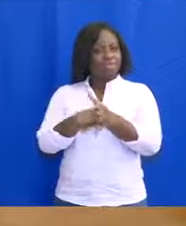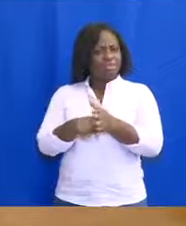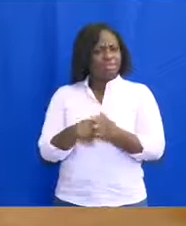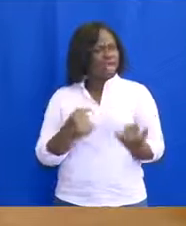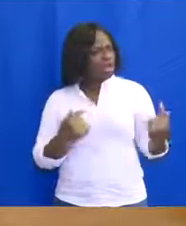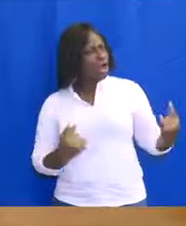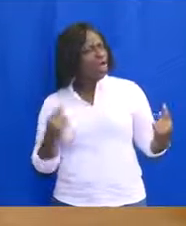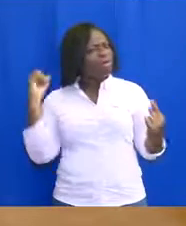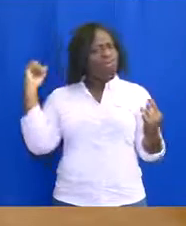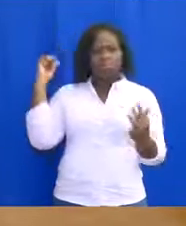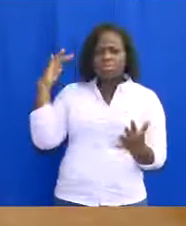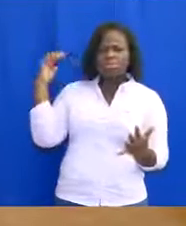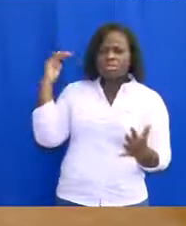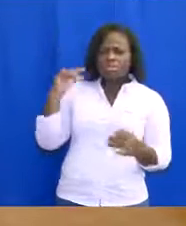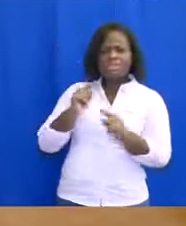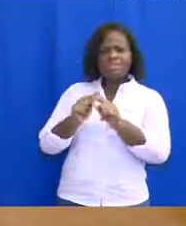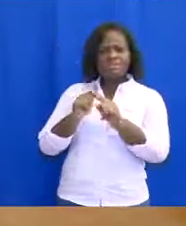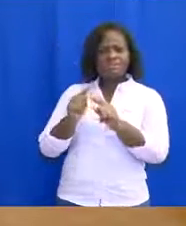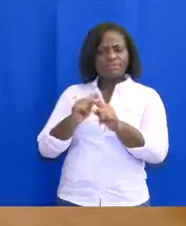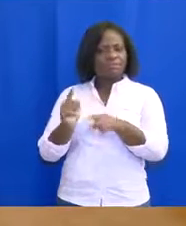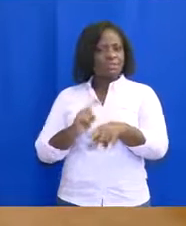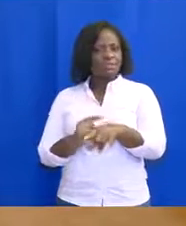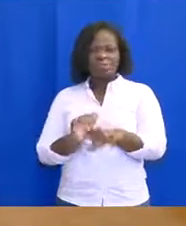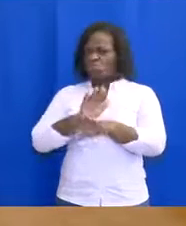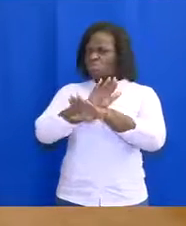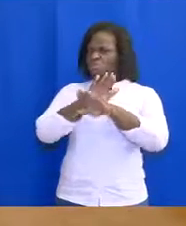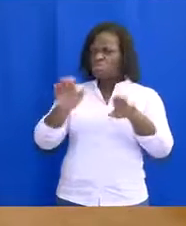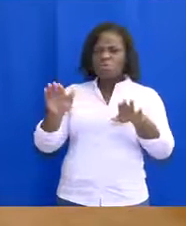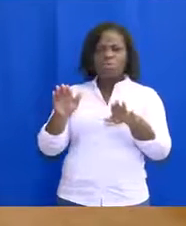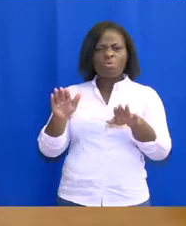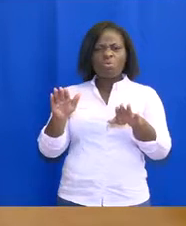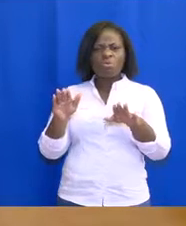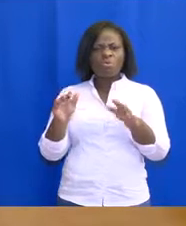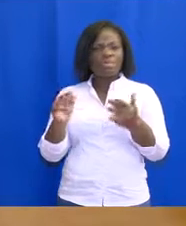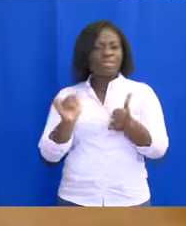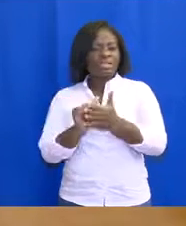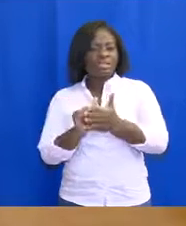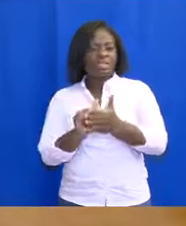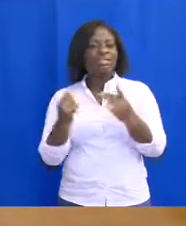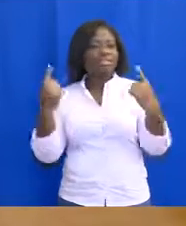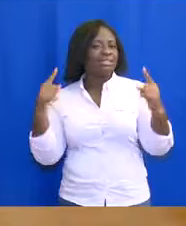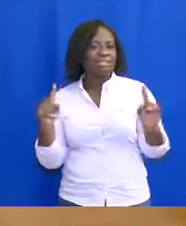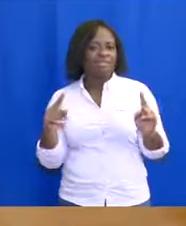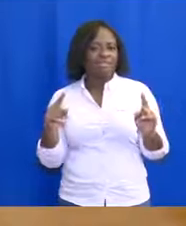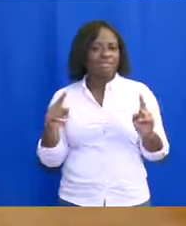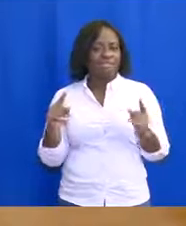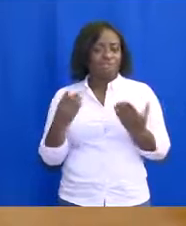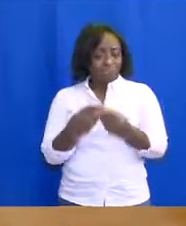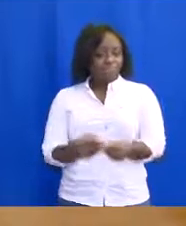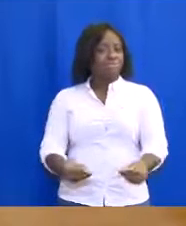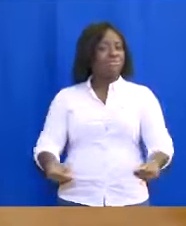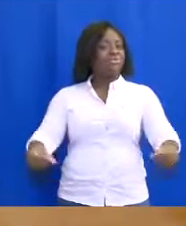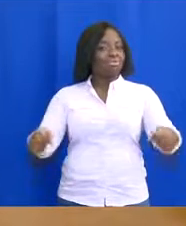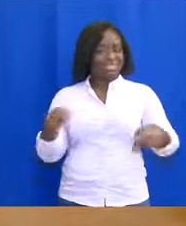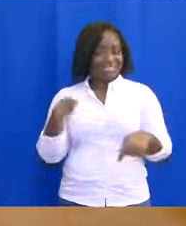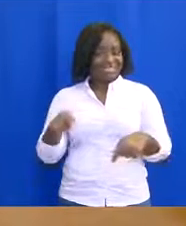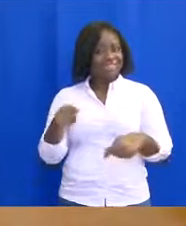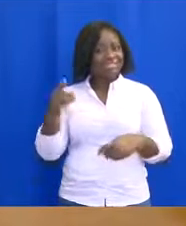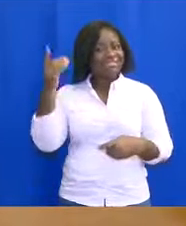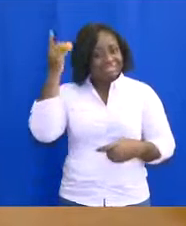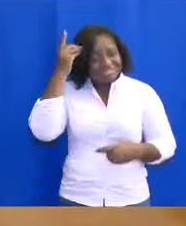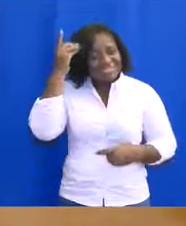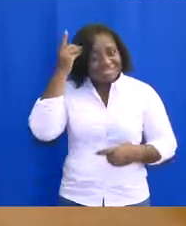was taken advisedly. Some argue that we're putting the lives of our students, teachers,